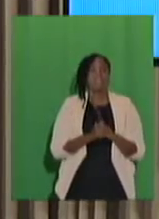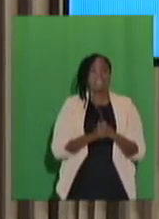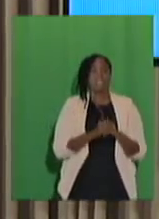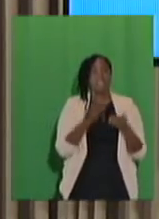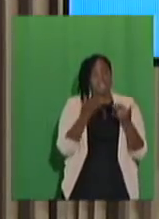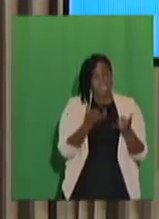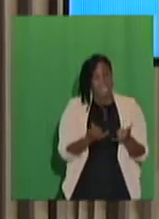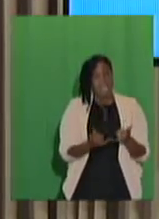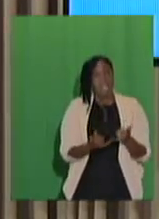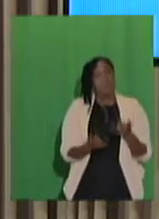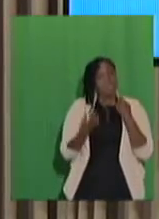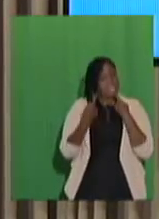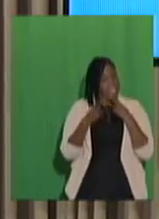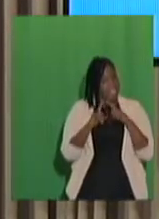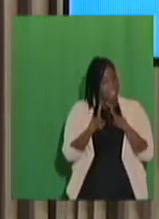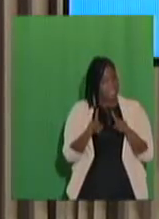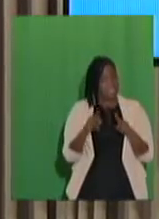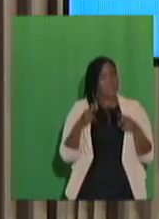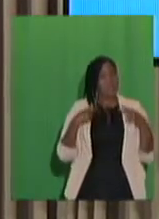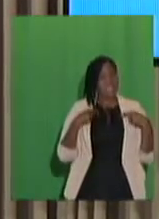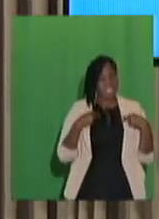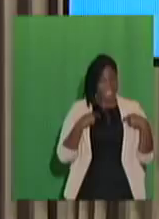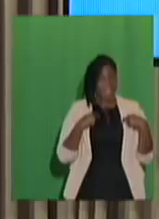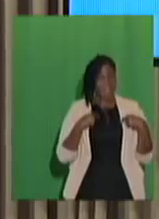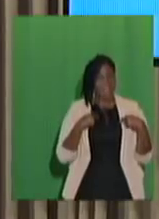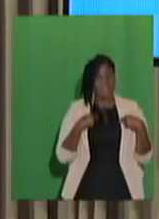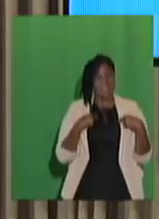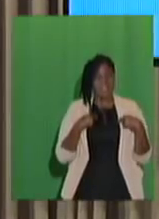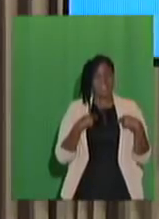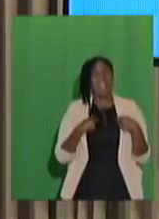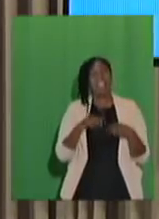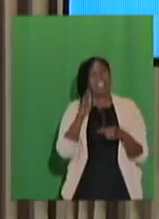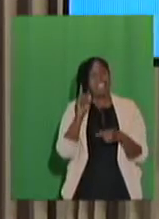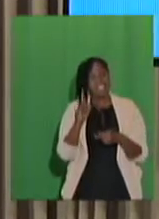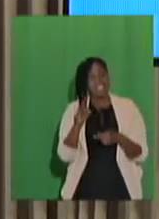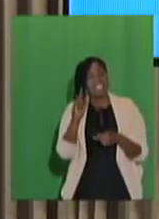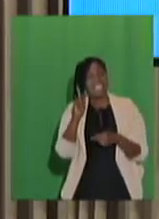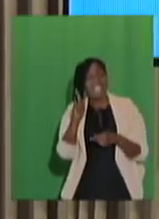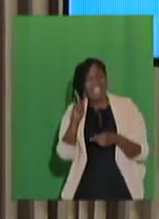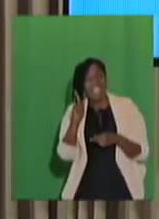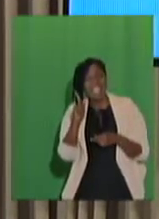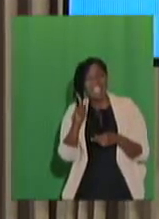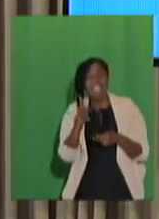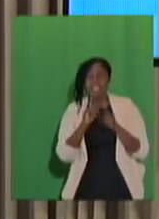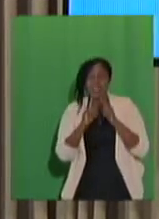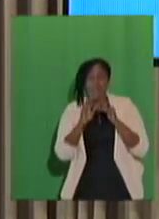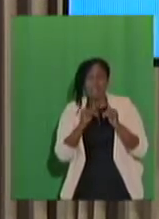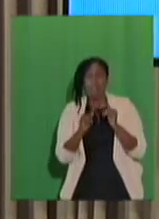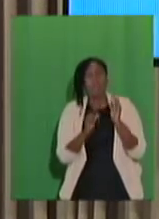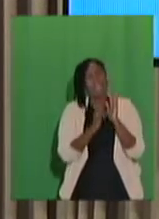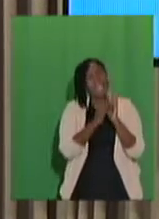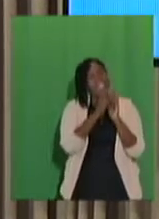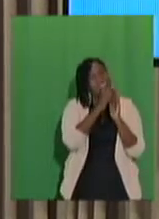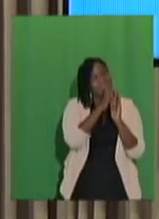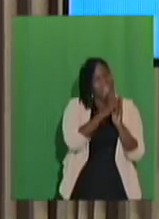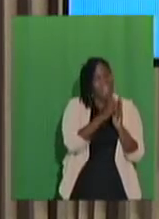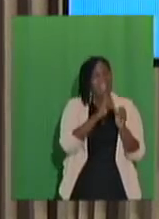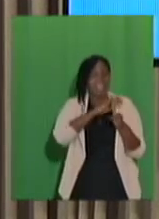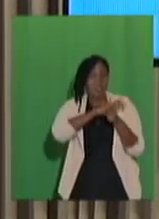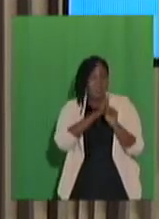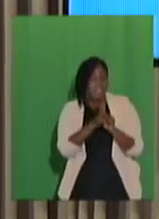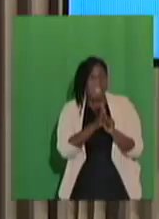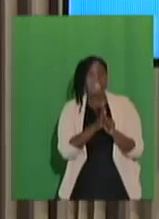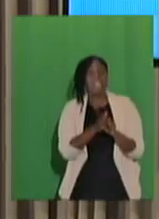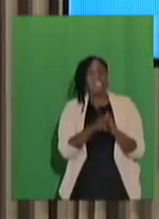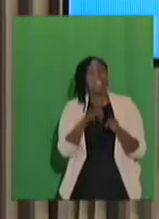have Dr. Kelly Elaine Mike dealing with COVID and cancer. It's a very important topic. So if some attention could